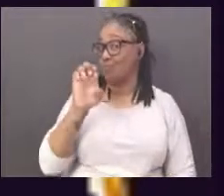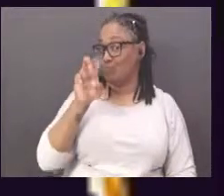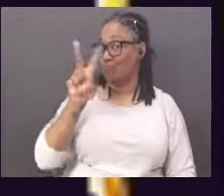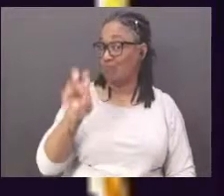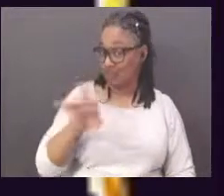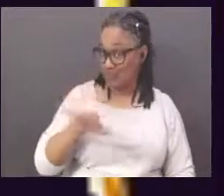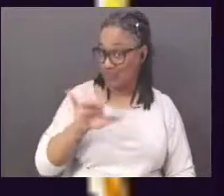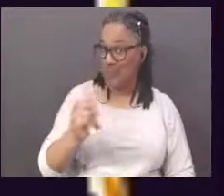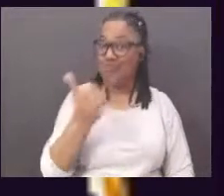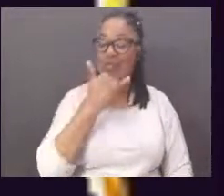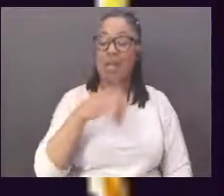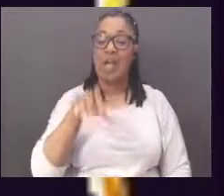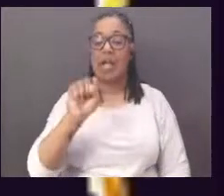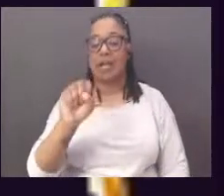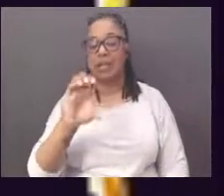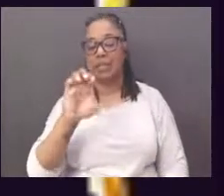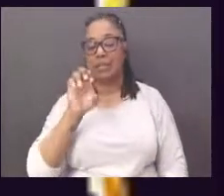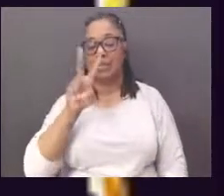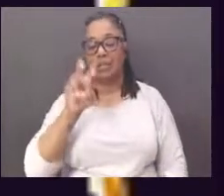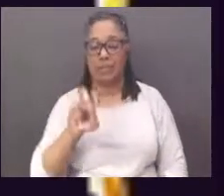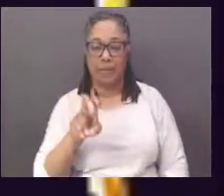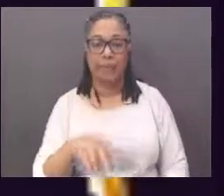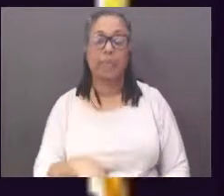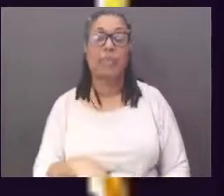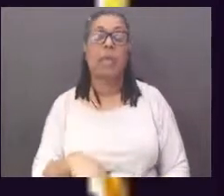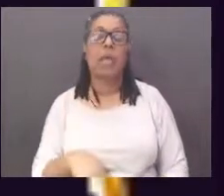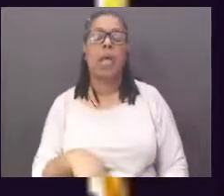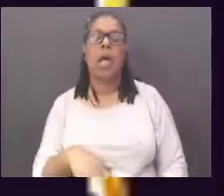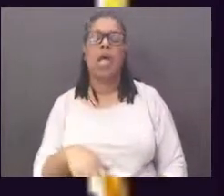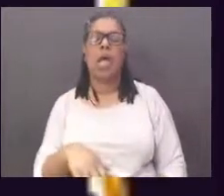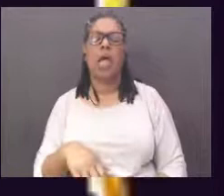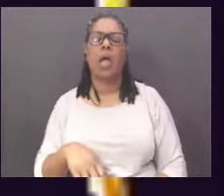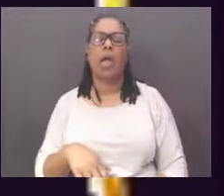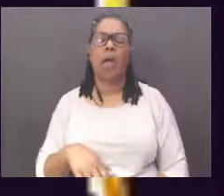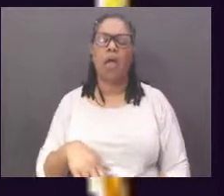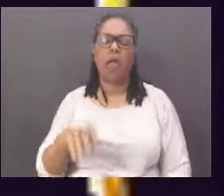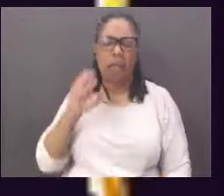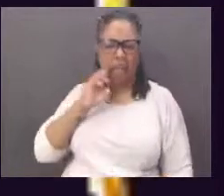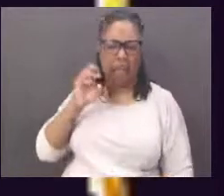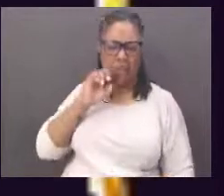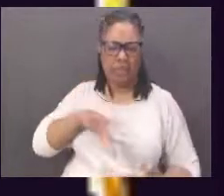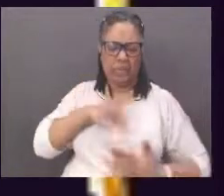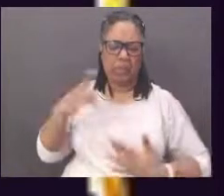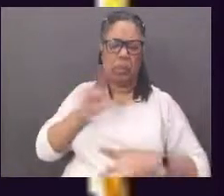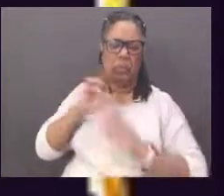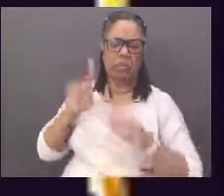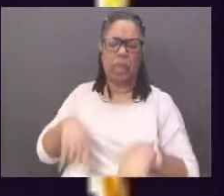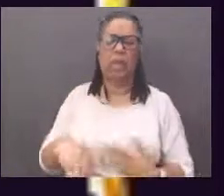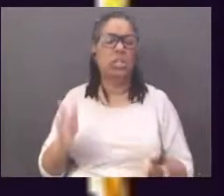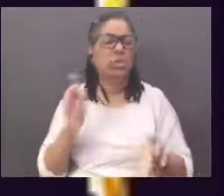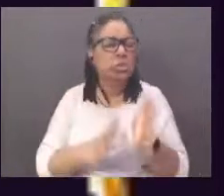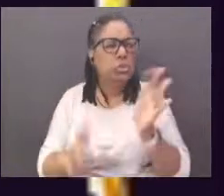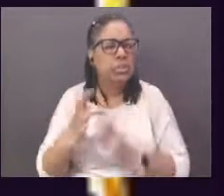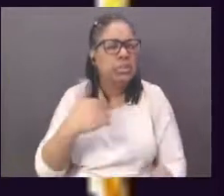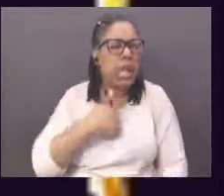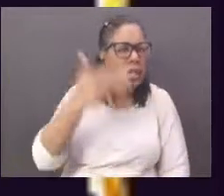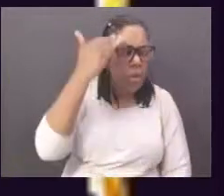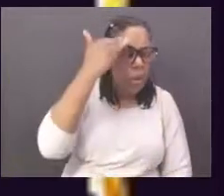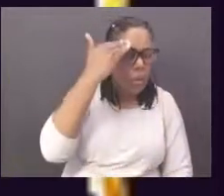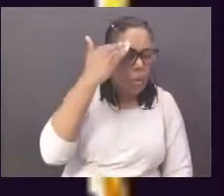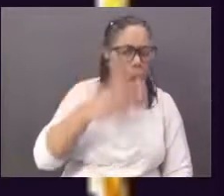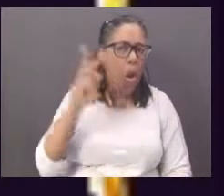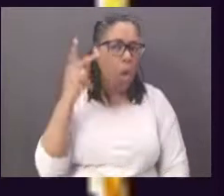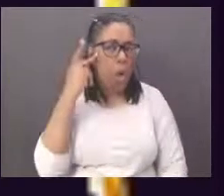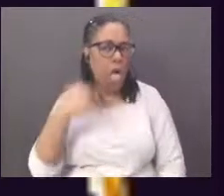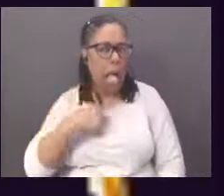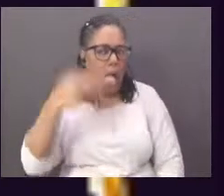so. And the evil spirit answered and said, Jesus I know, and Paul I know, but who are you? Then the